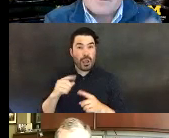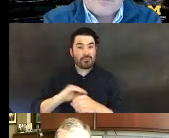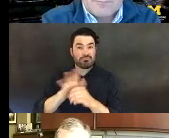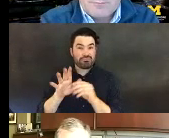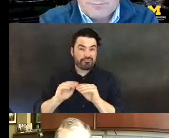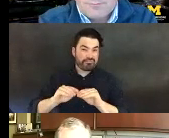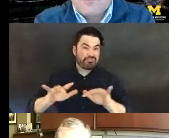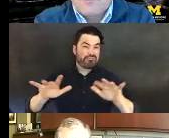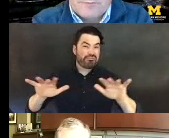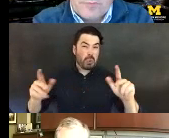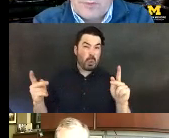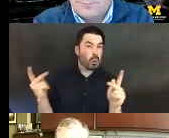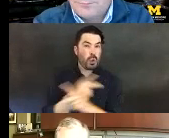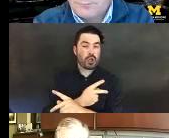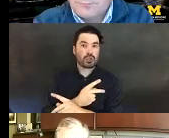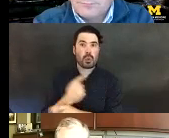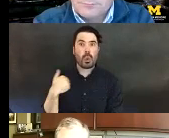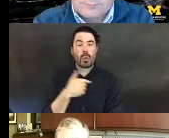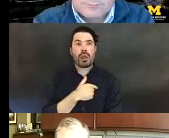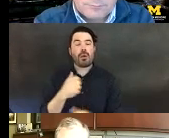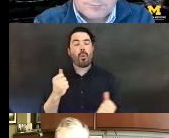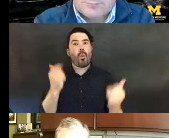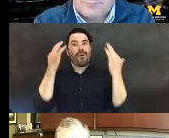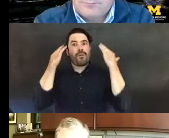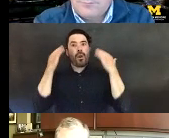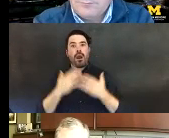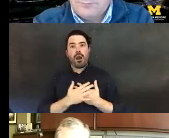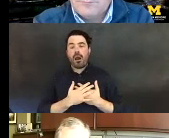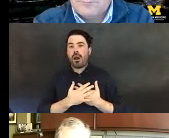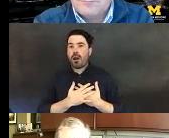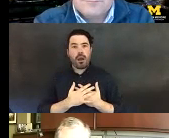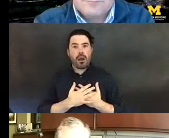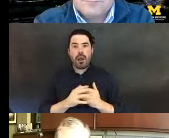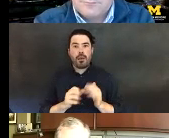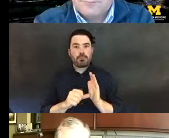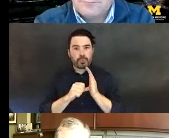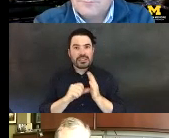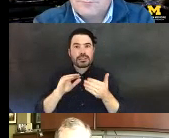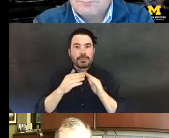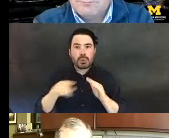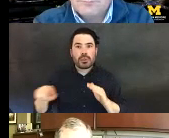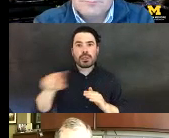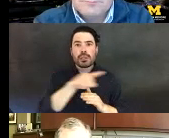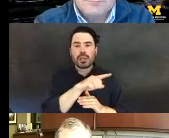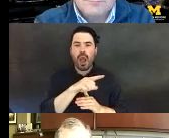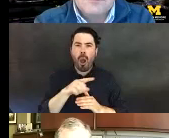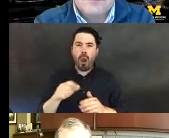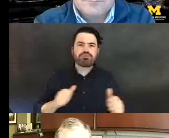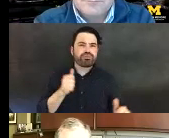were overwhelmed and impressed by the community outreach and the amount of support that we had from the community with